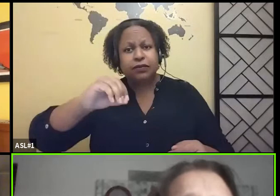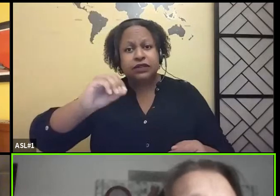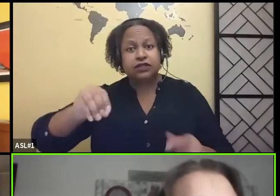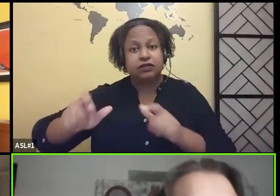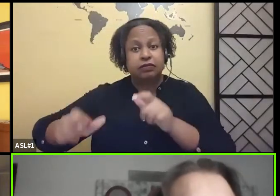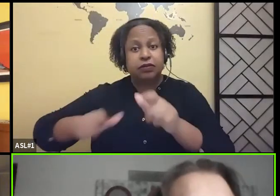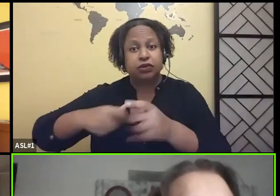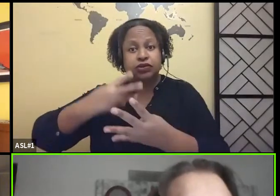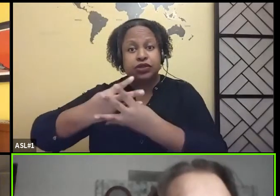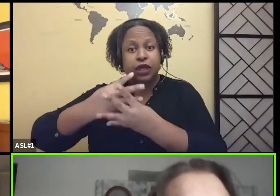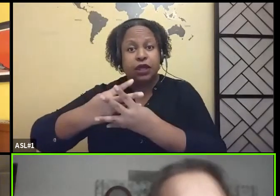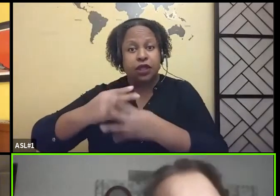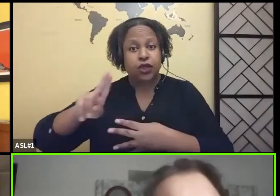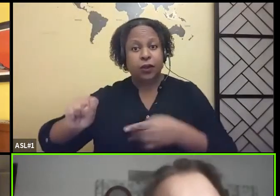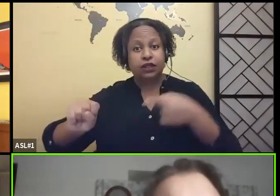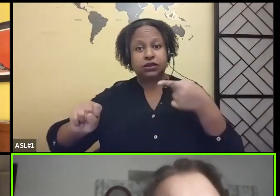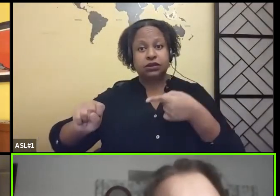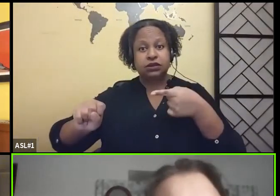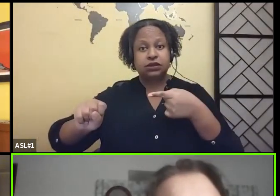But